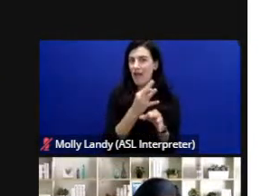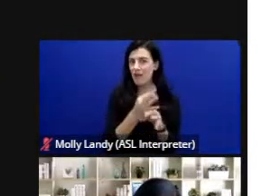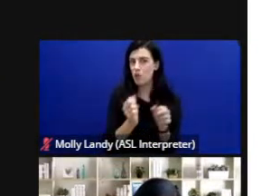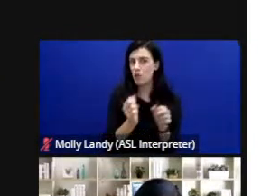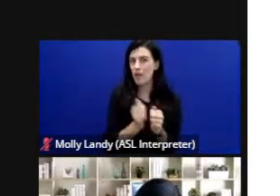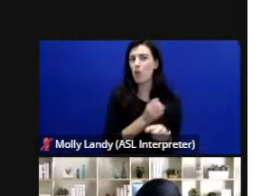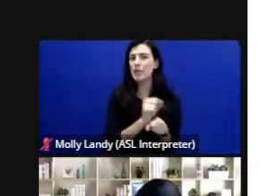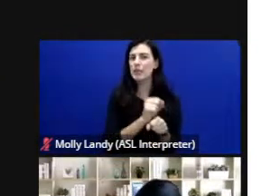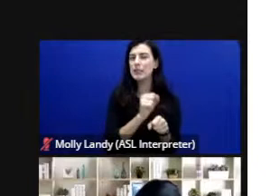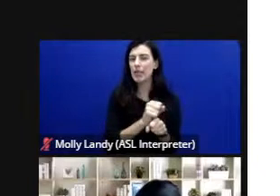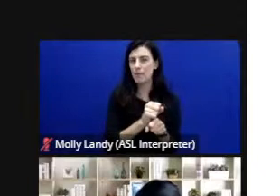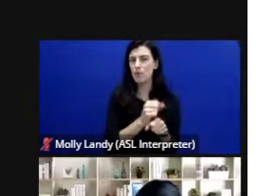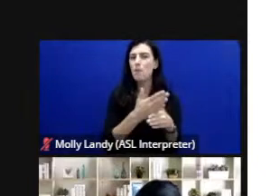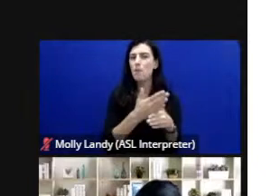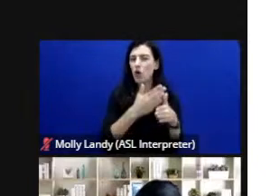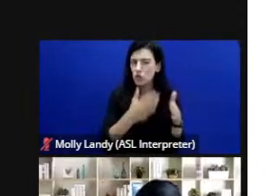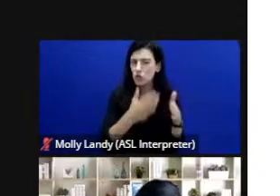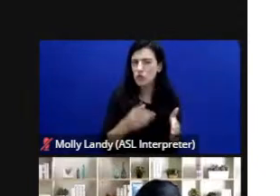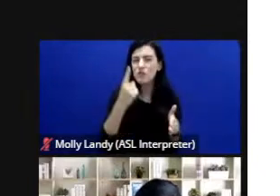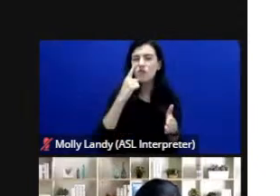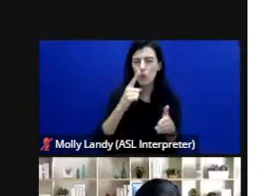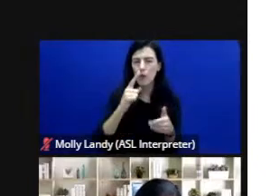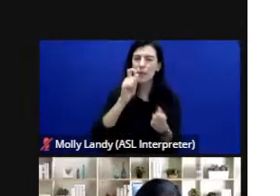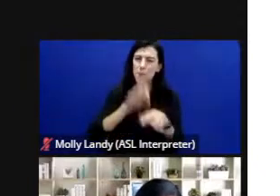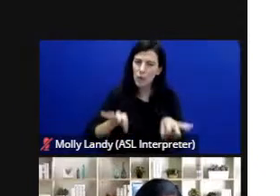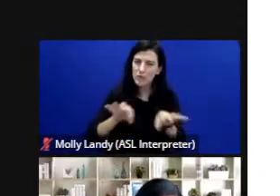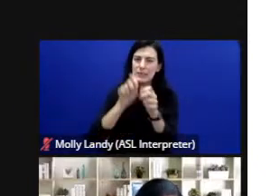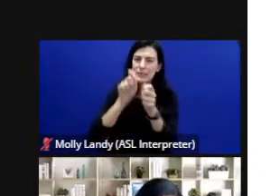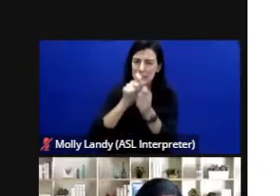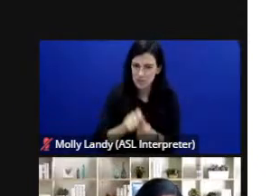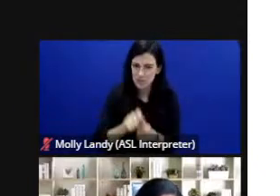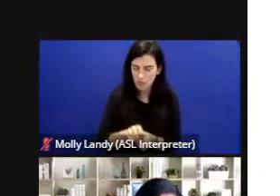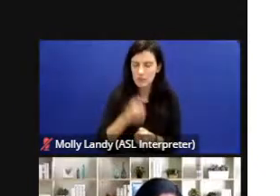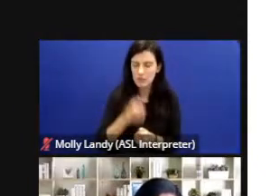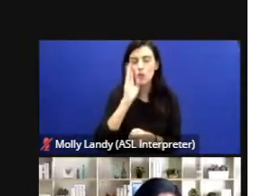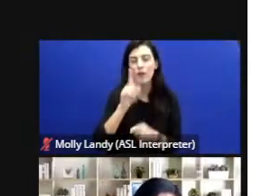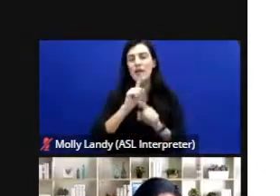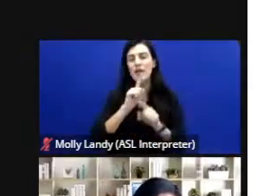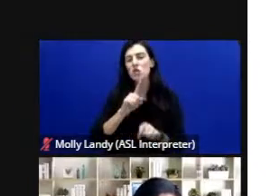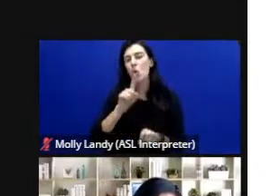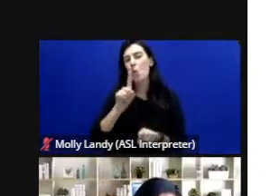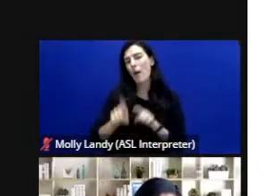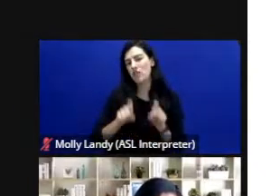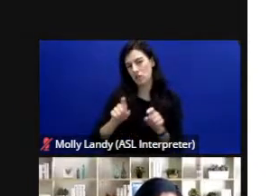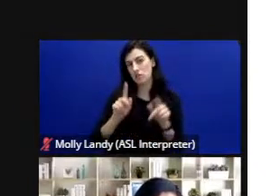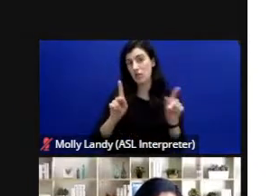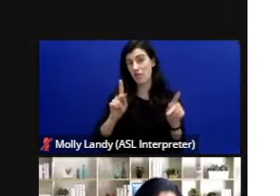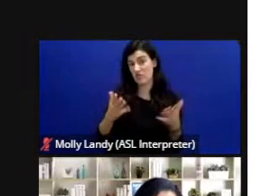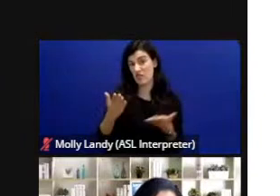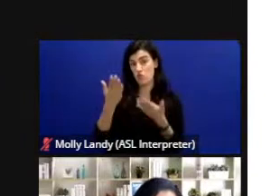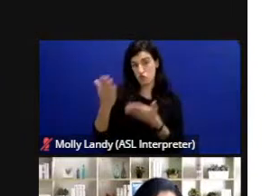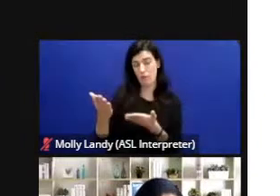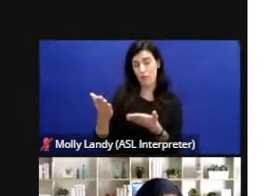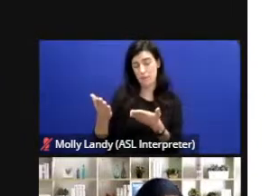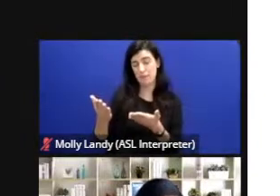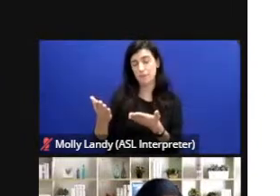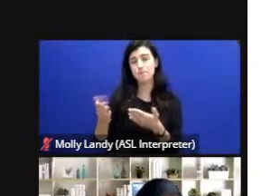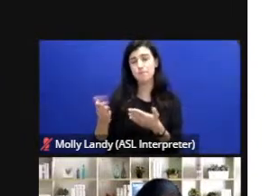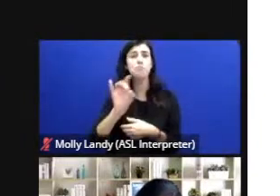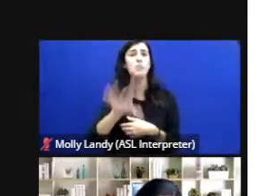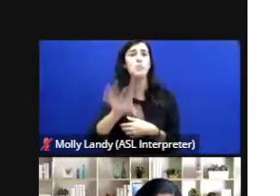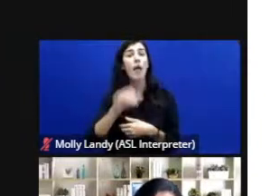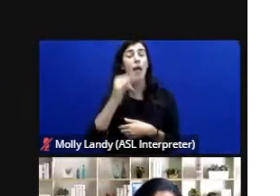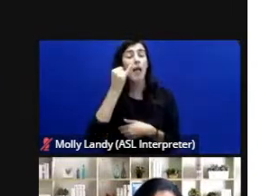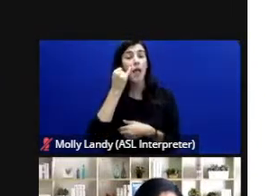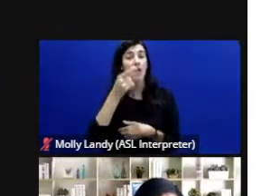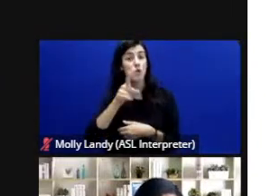to the salient details and answer some of the questions that folks have brought up. And I would just throw out there, if you have to